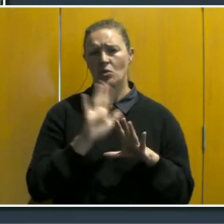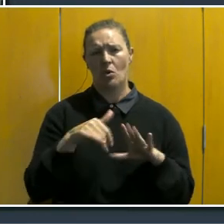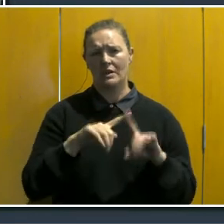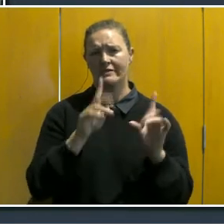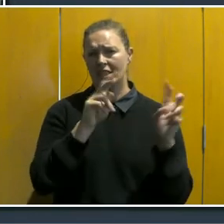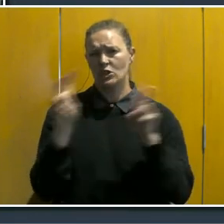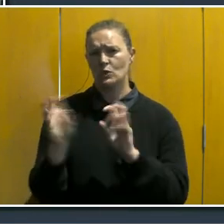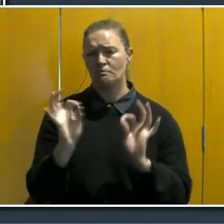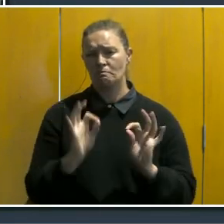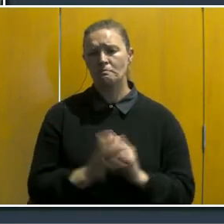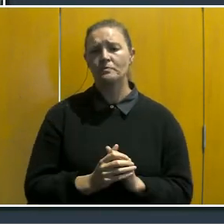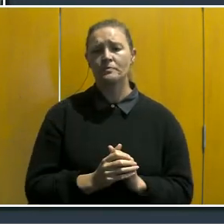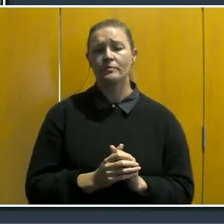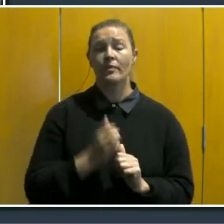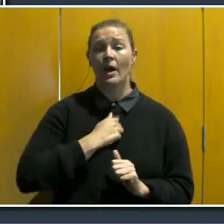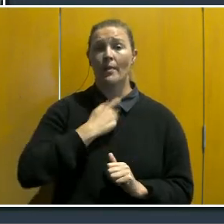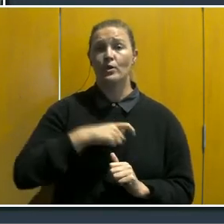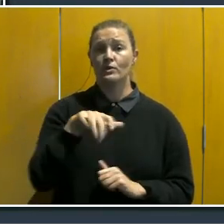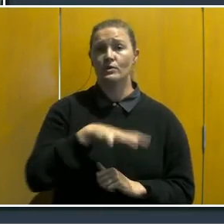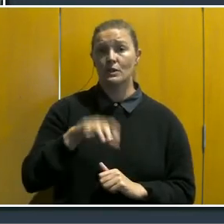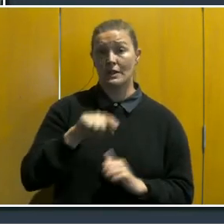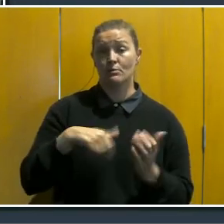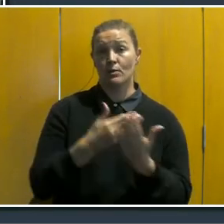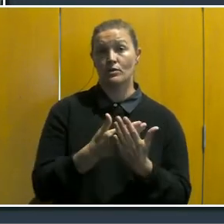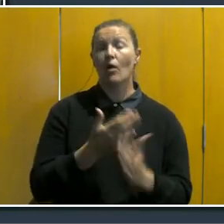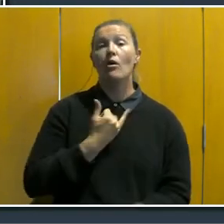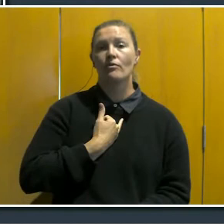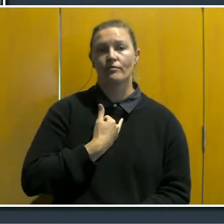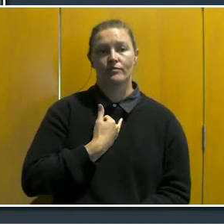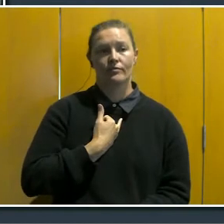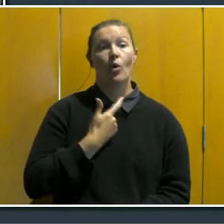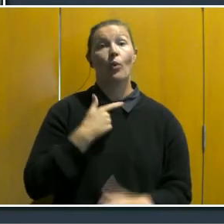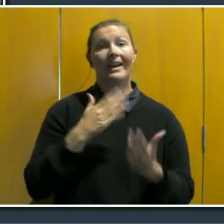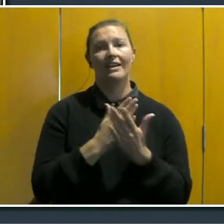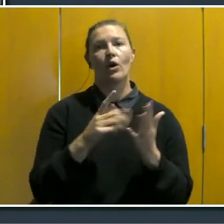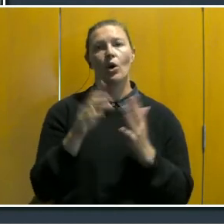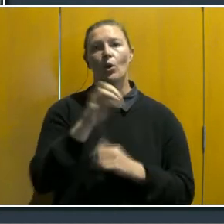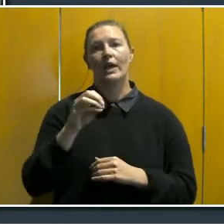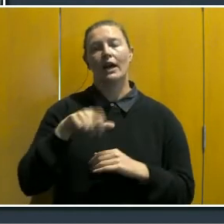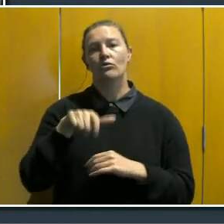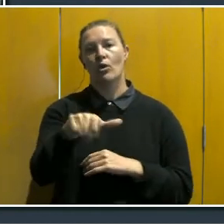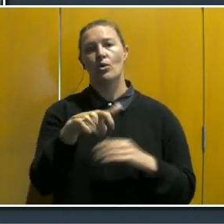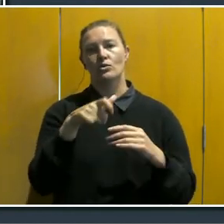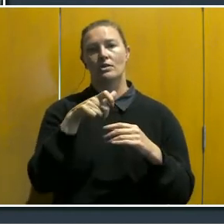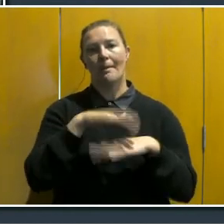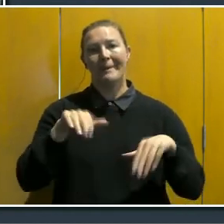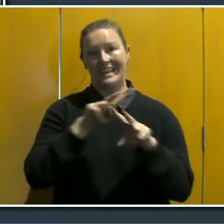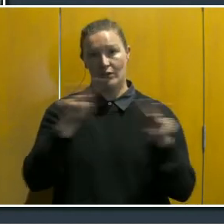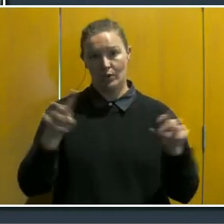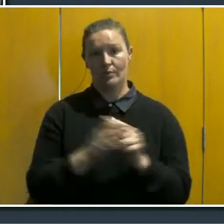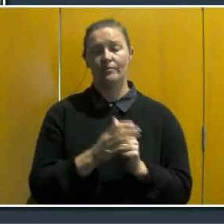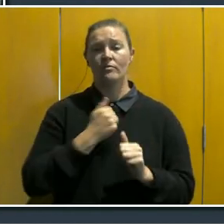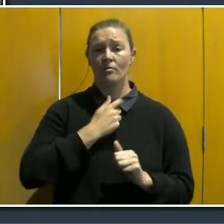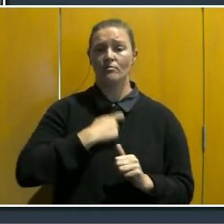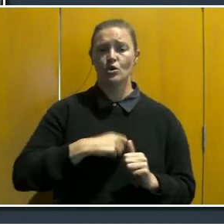issues. Our personal situation with this proposal... Oh, sorry, we are down in Onehunga Road in Bayview. Our personal situation